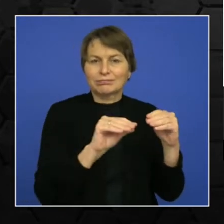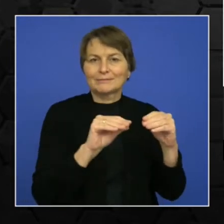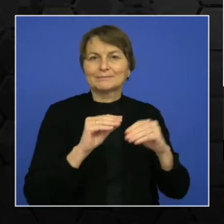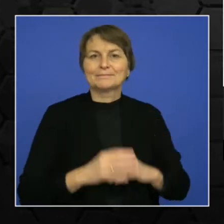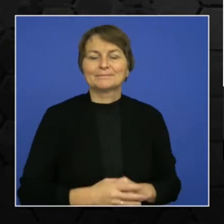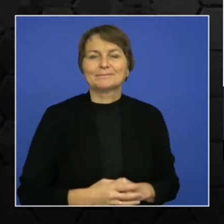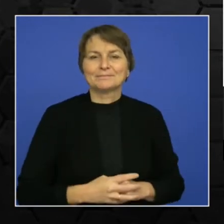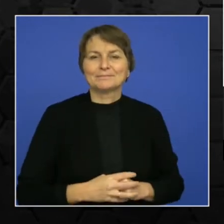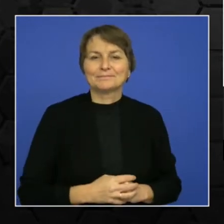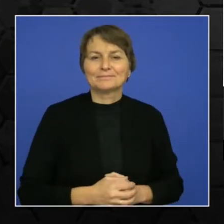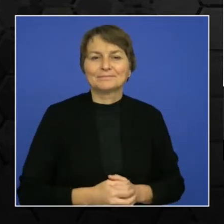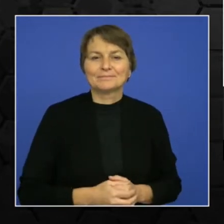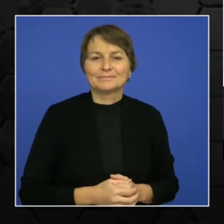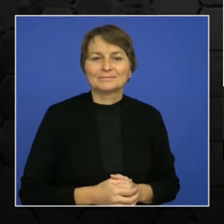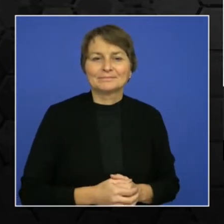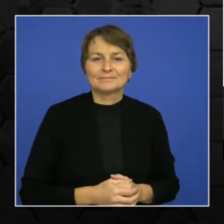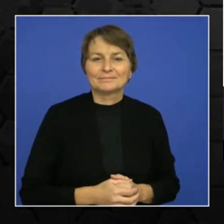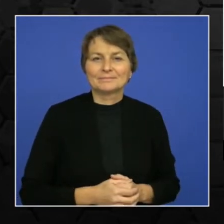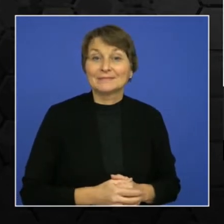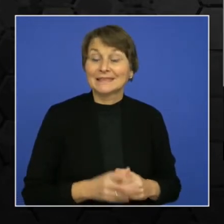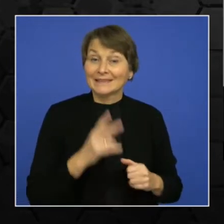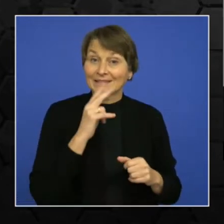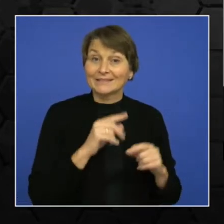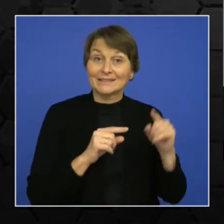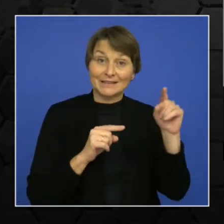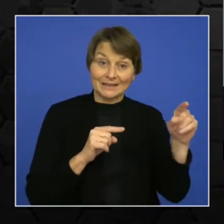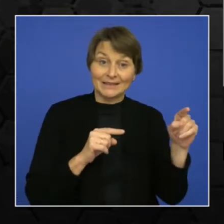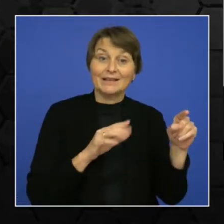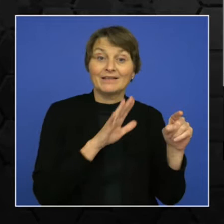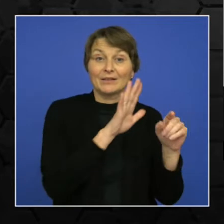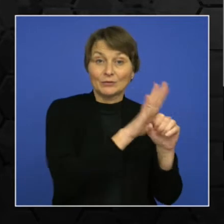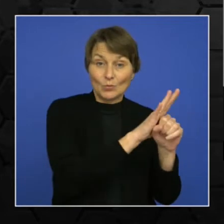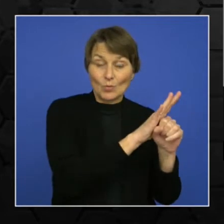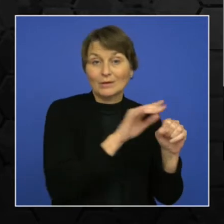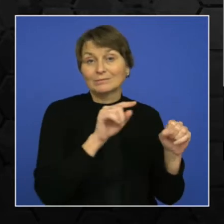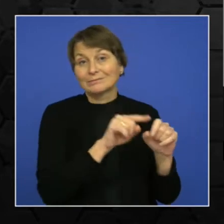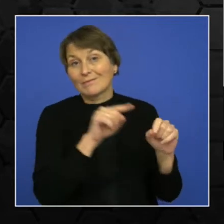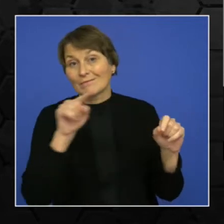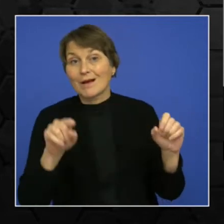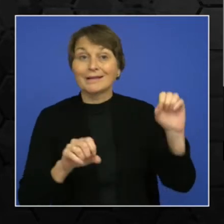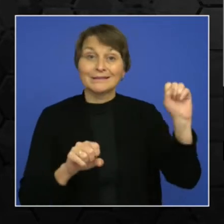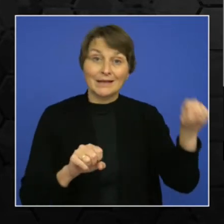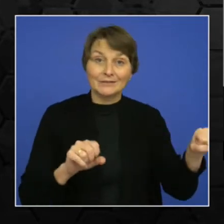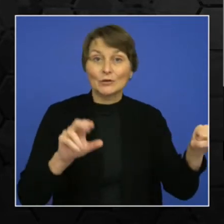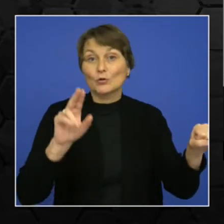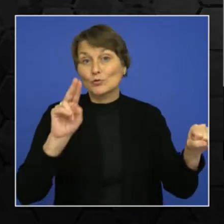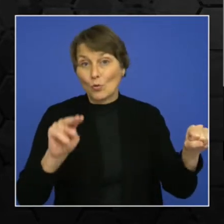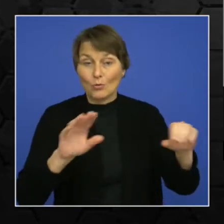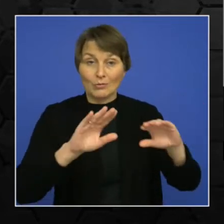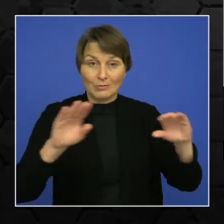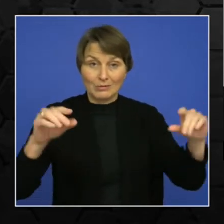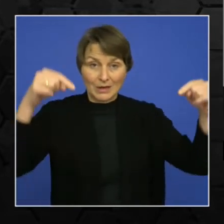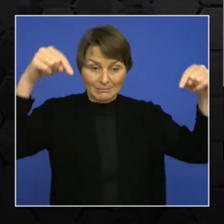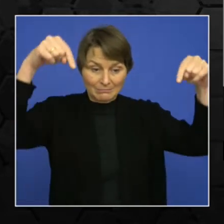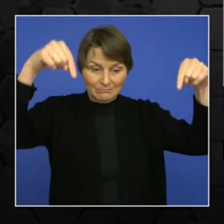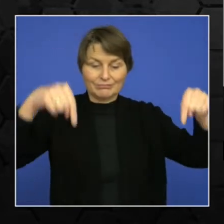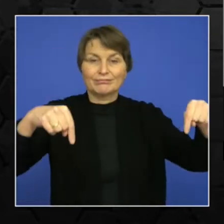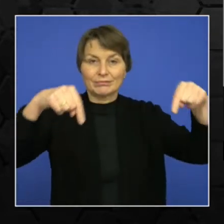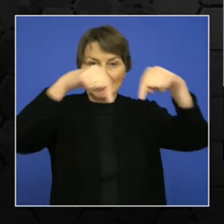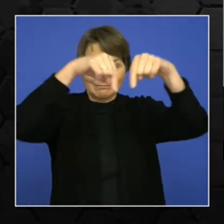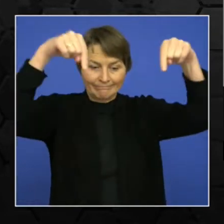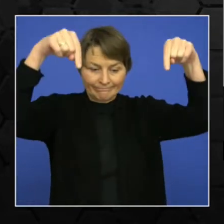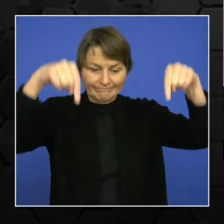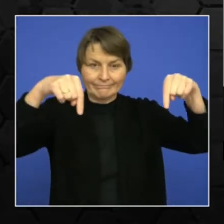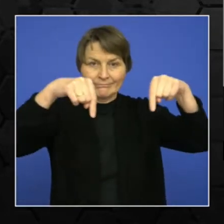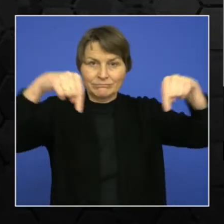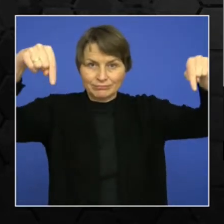two divisions here. One is the yes division, the other one is the no division. So in the yes division, the first place I'll give it to a services thing.